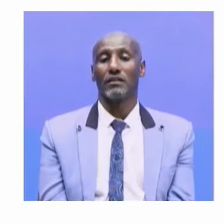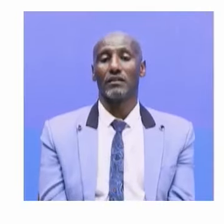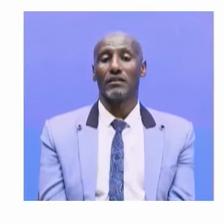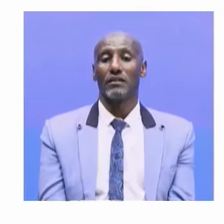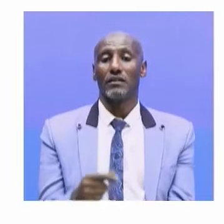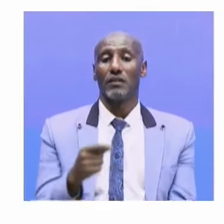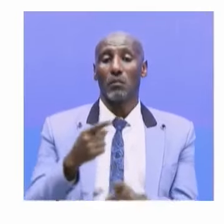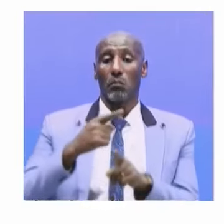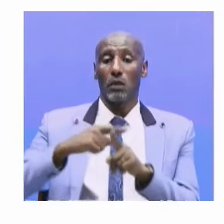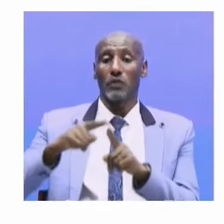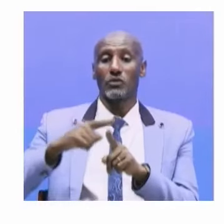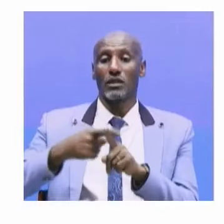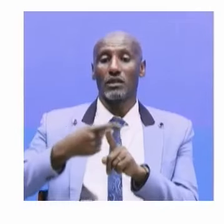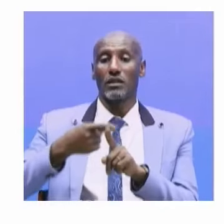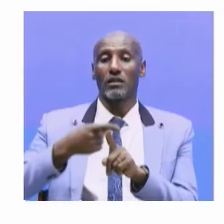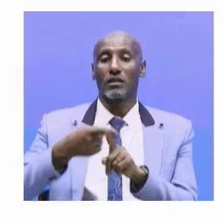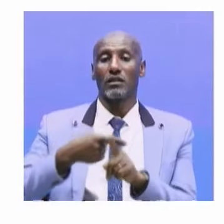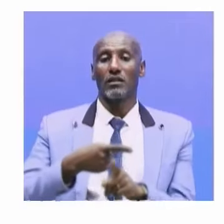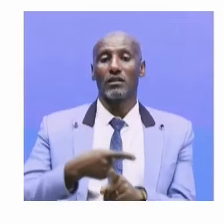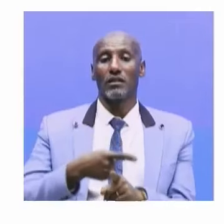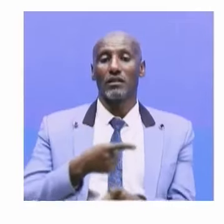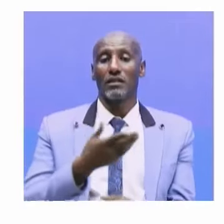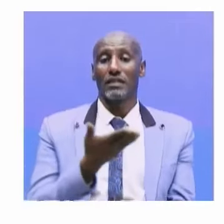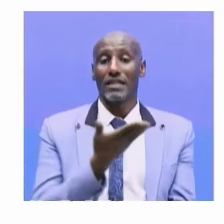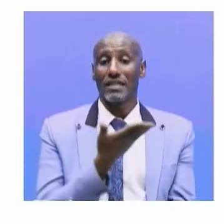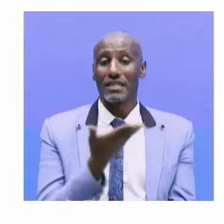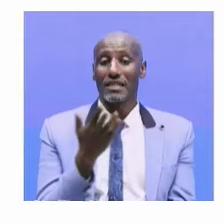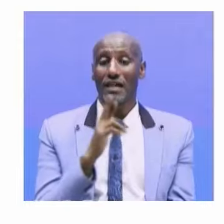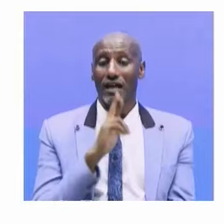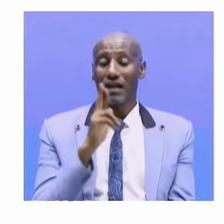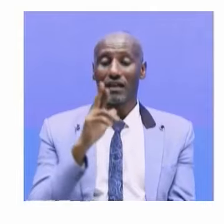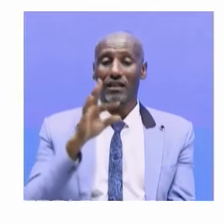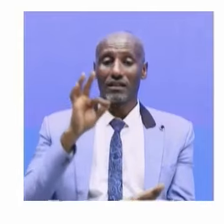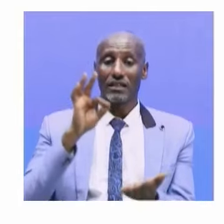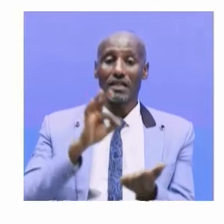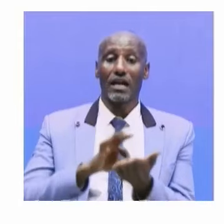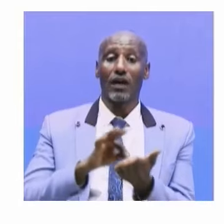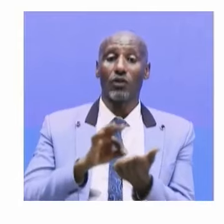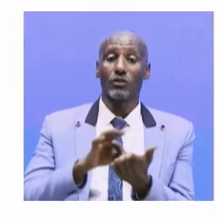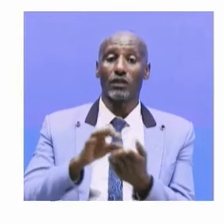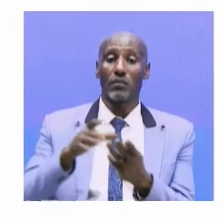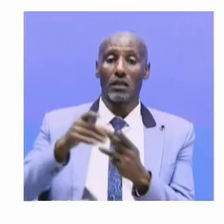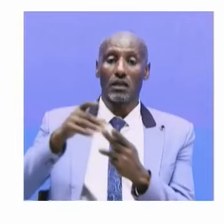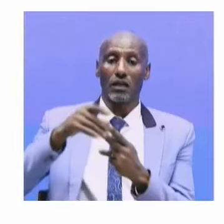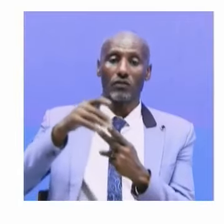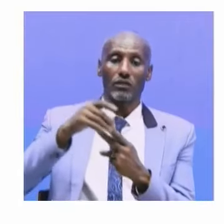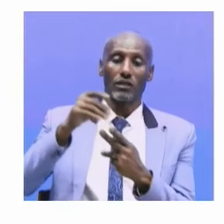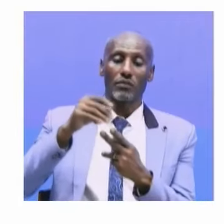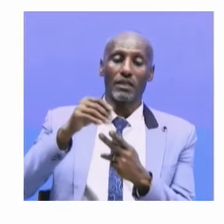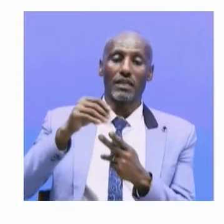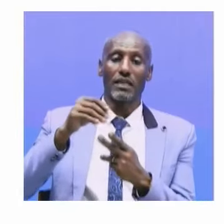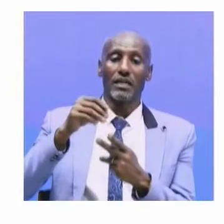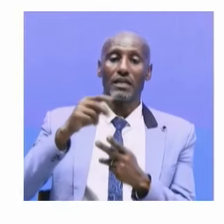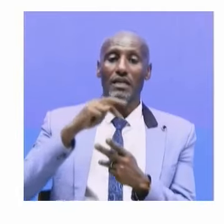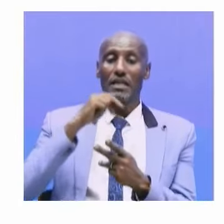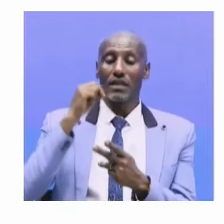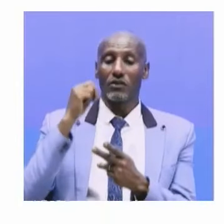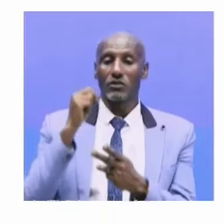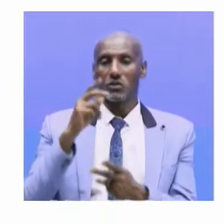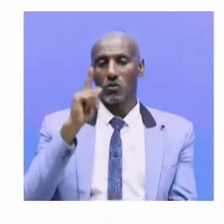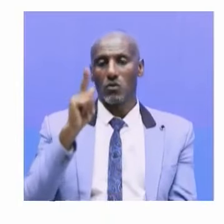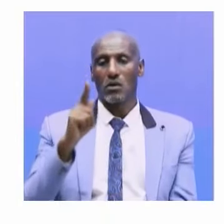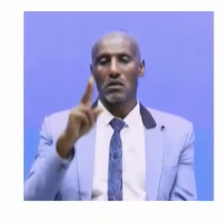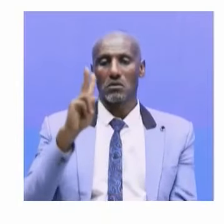pencil. These are countable. These are nouns that you can count. 1 book, 2 books, or 3